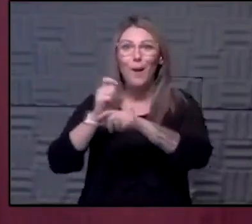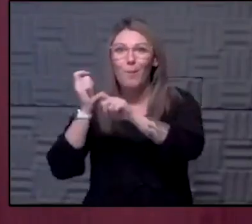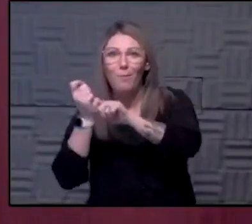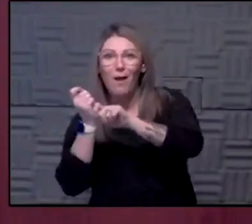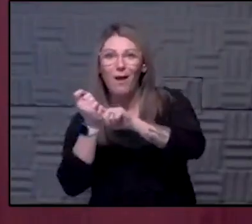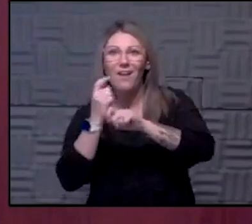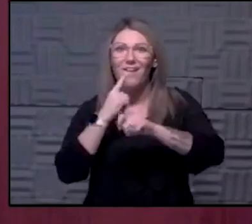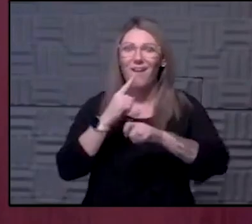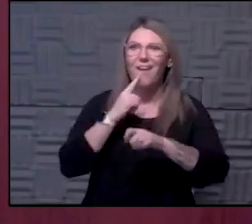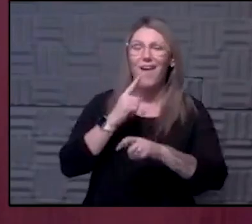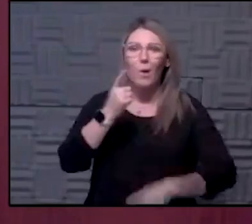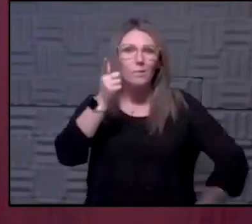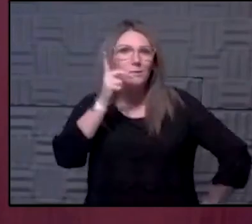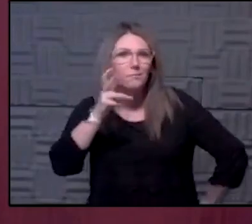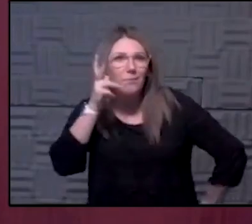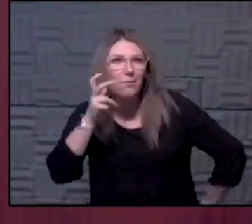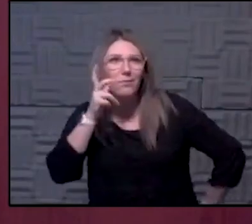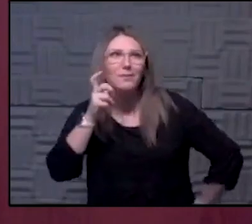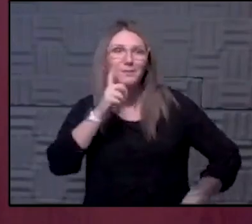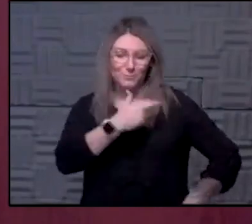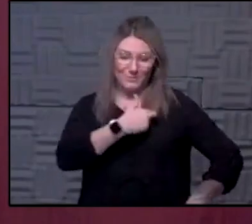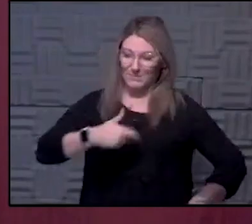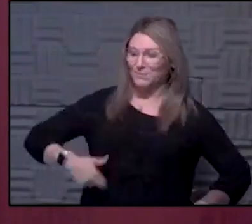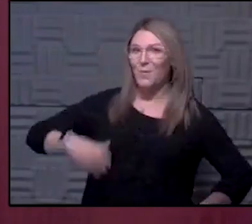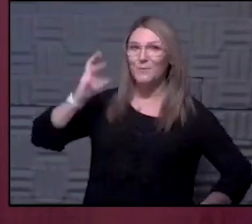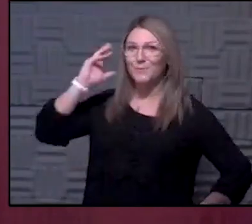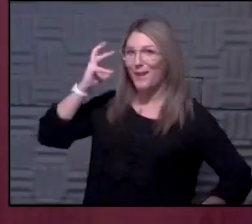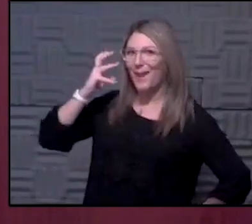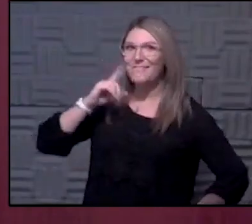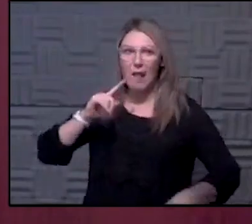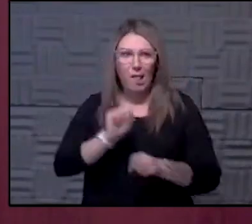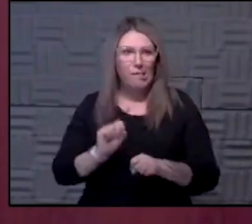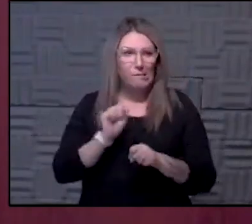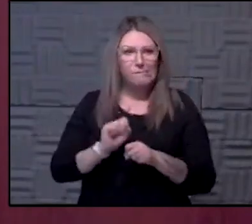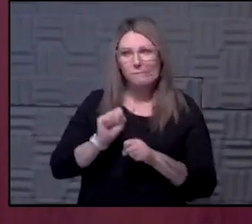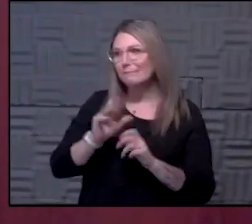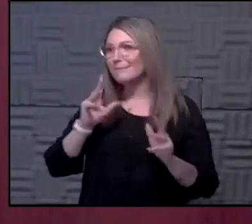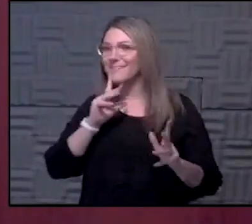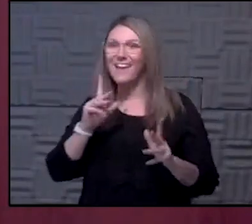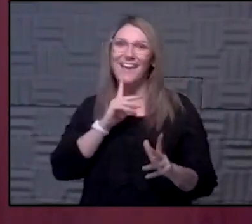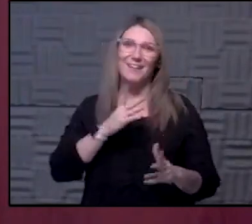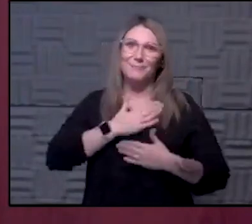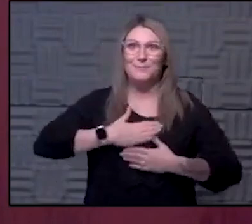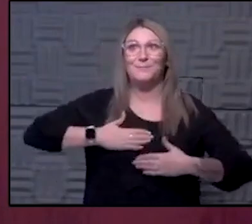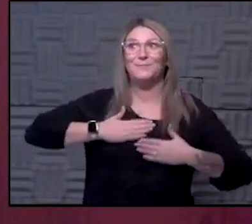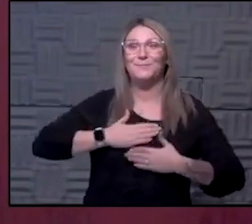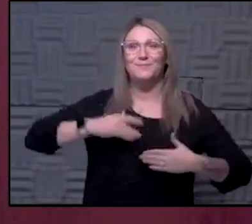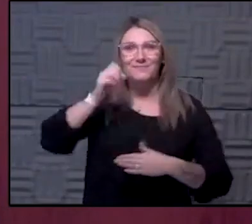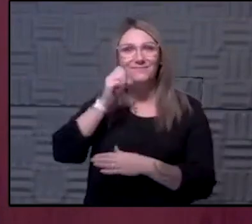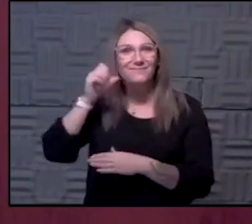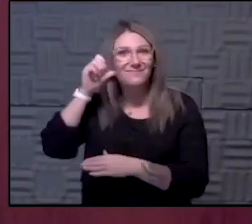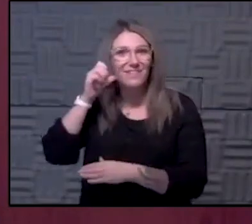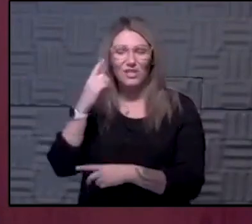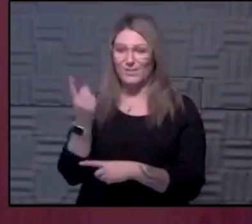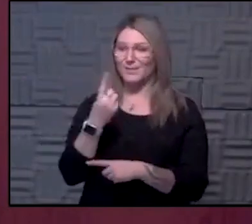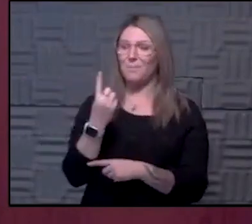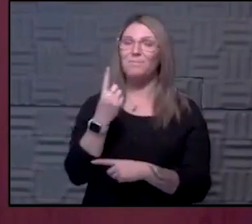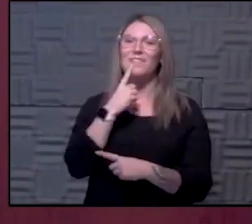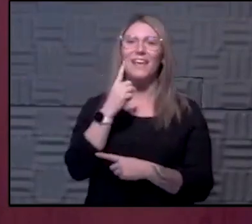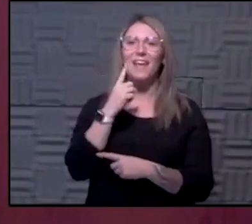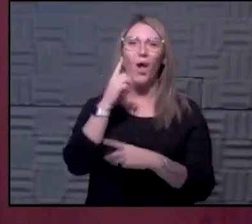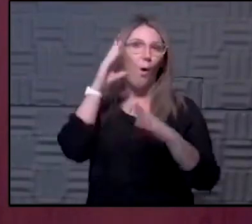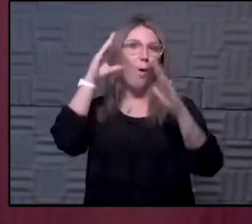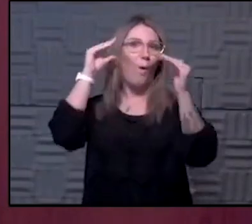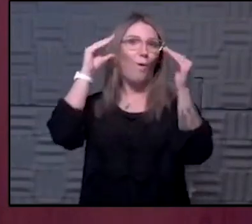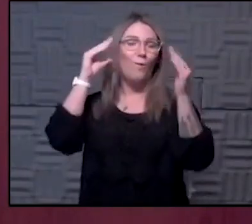little work while listening to Royals radio and enjoying the heck out of that yesterday because, you know, there's just something a little